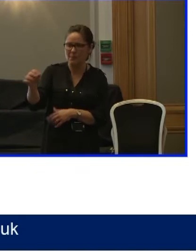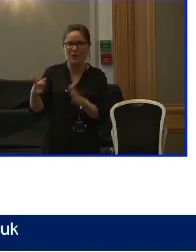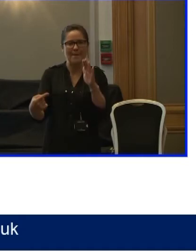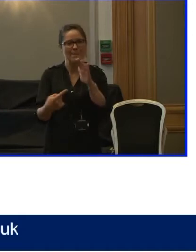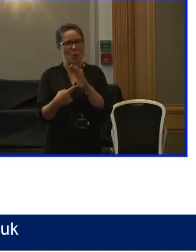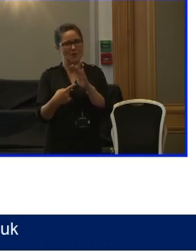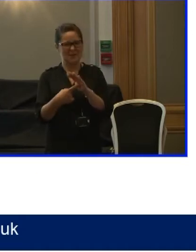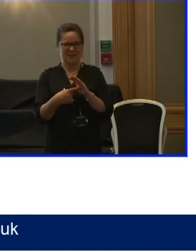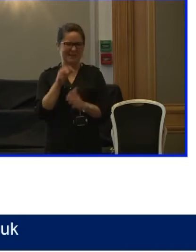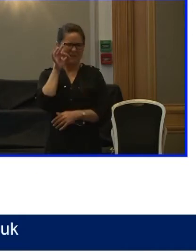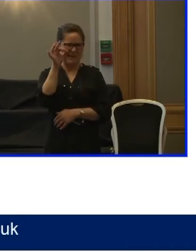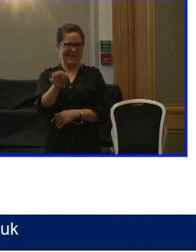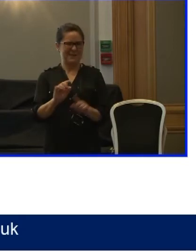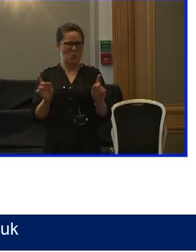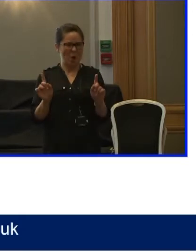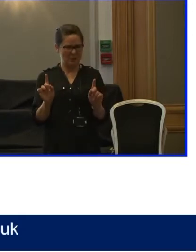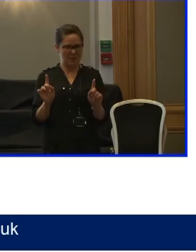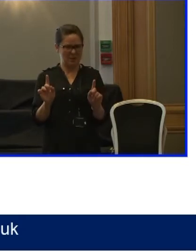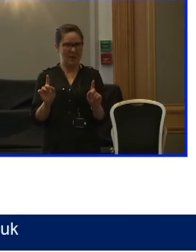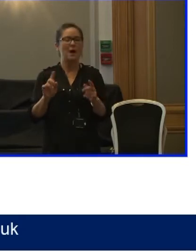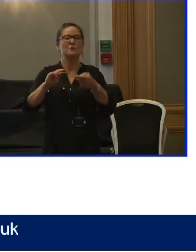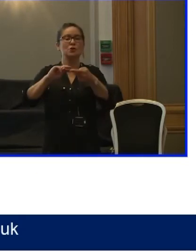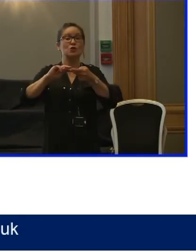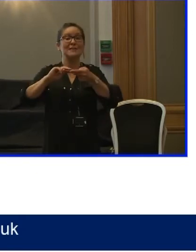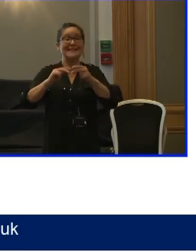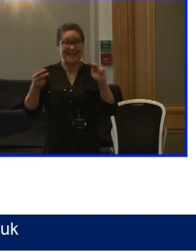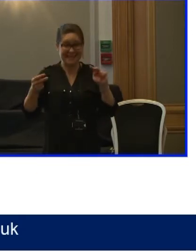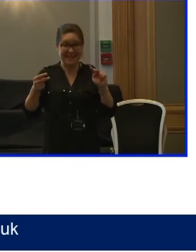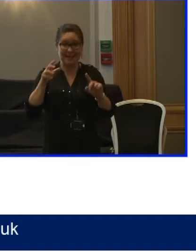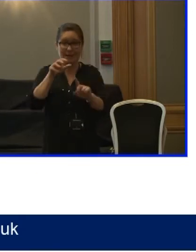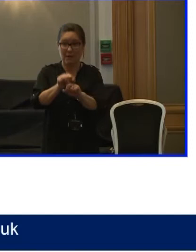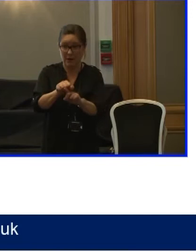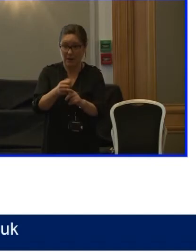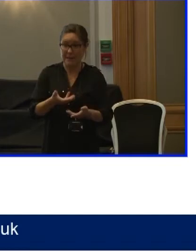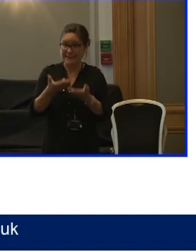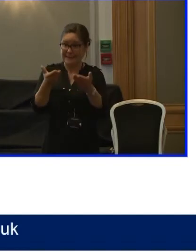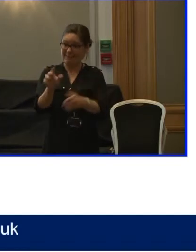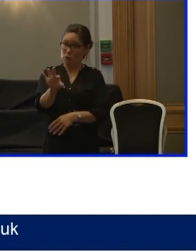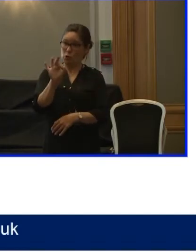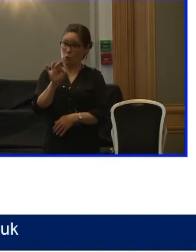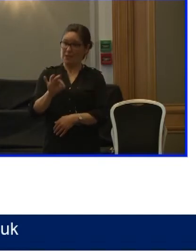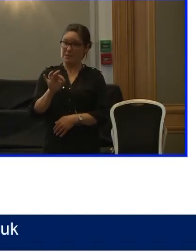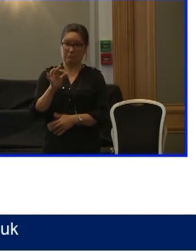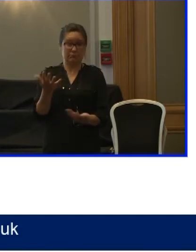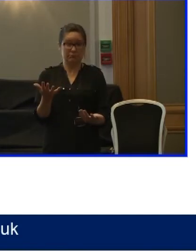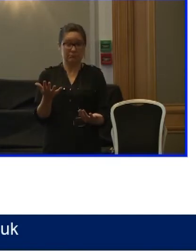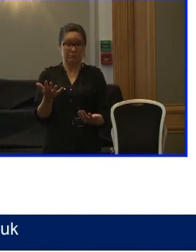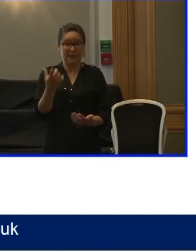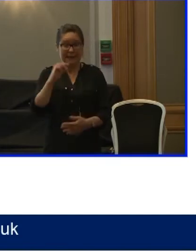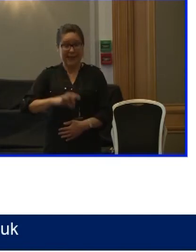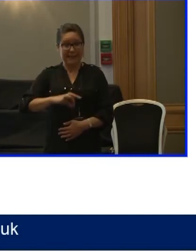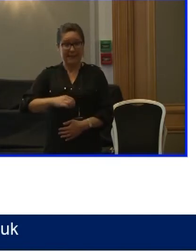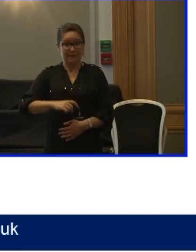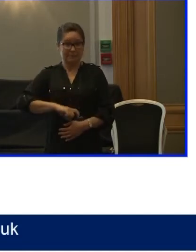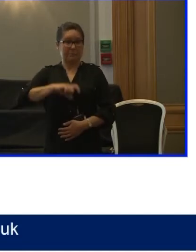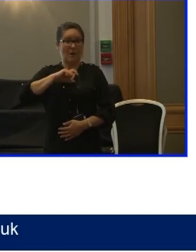the difference. What we're trying to do with Unlock Genetics is offer that choice. Give people confidence in their condition because they